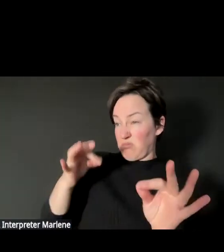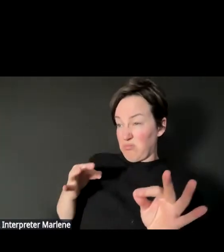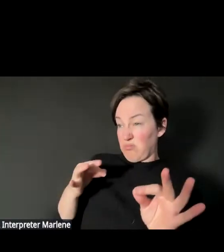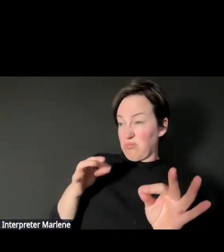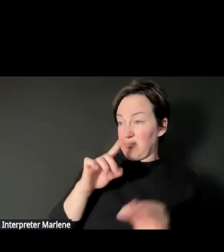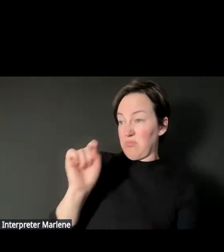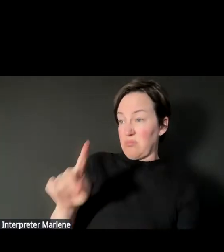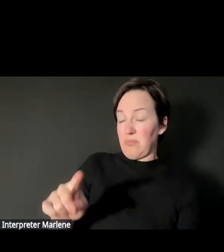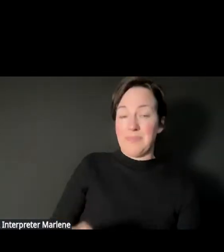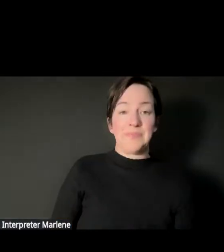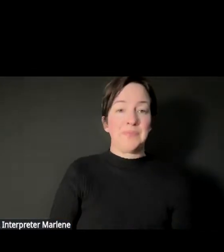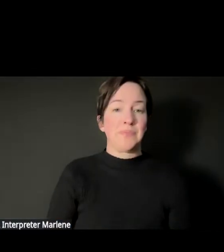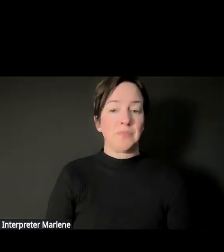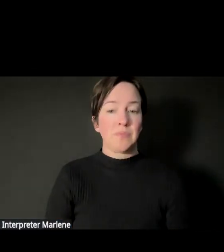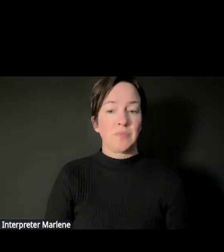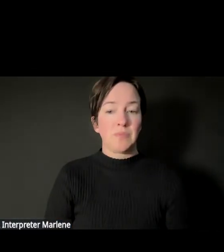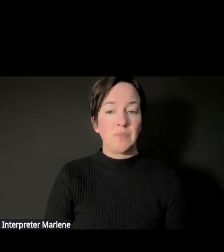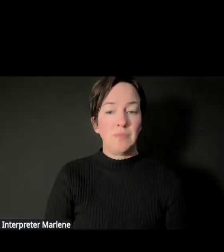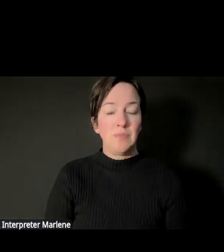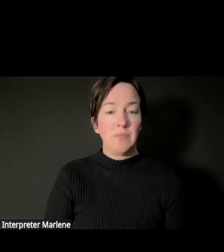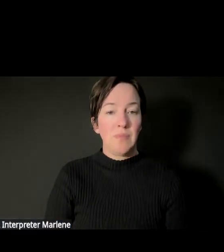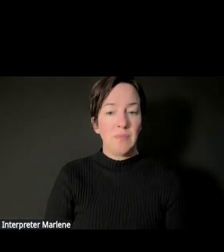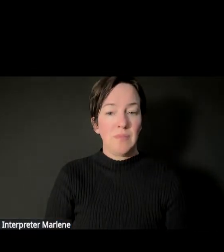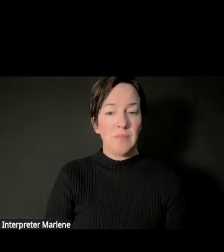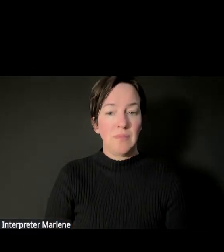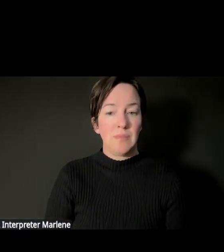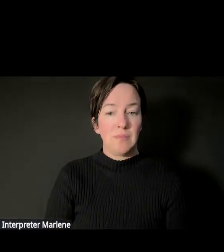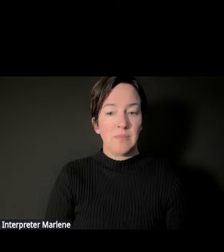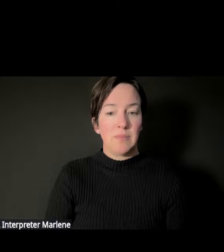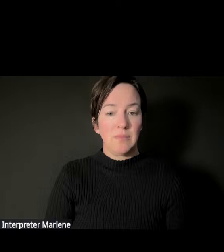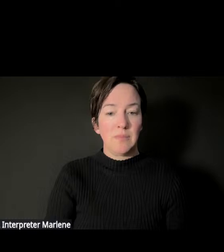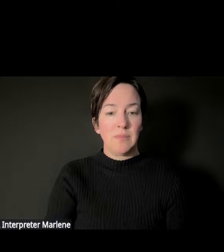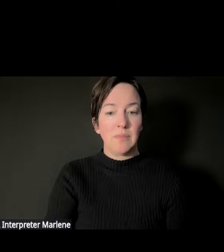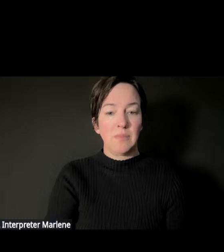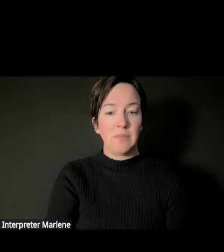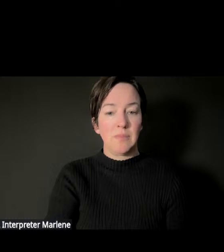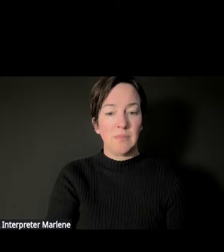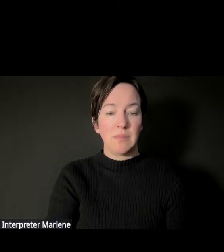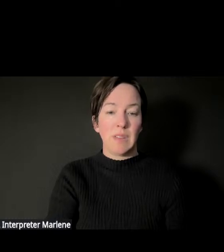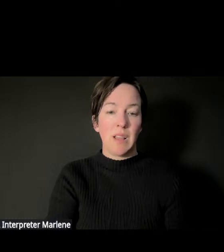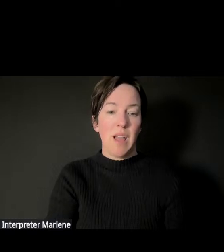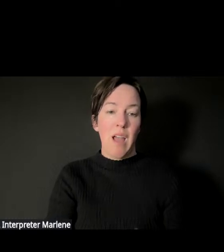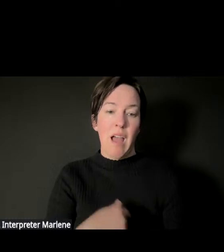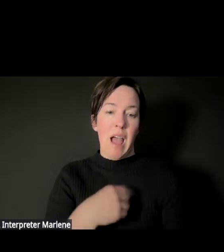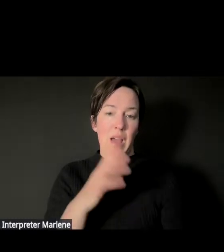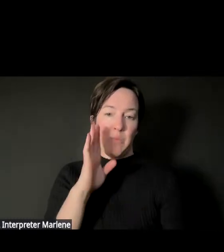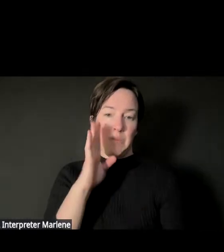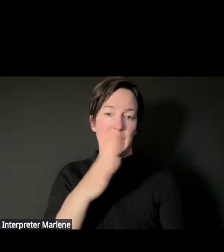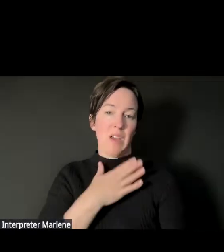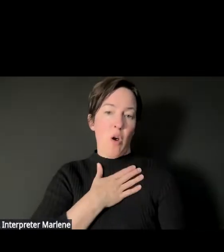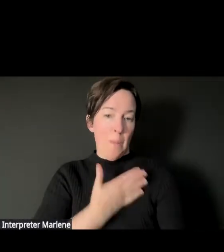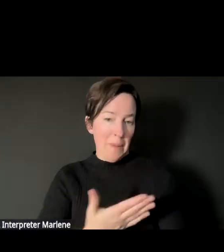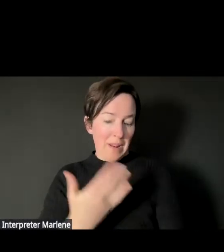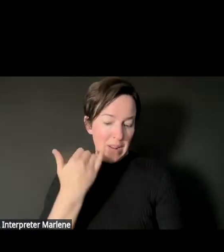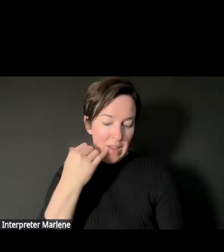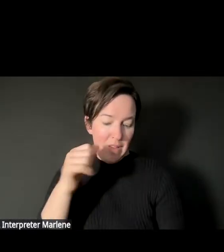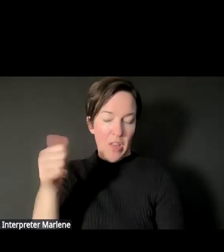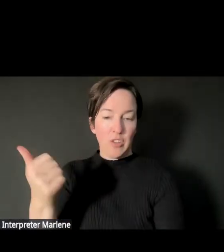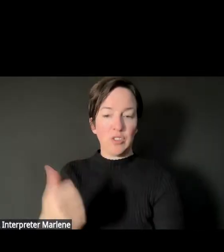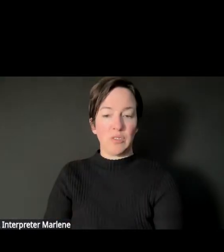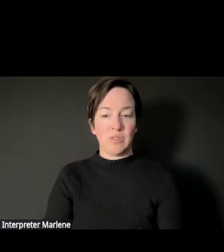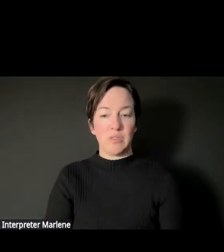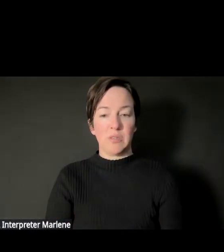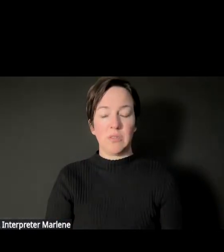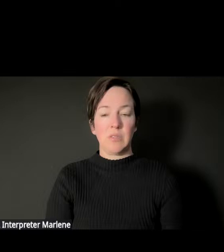I would be open to that if others are. Item O.